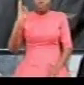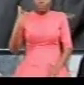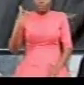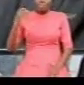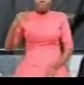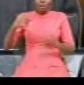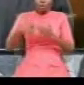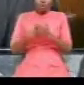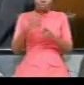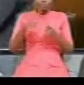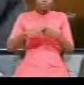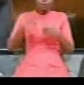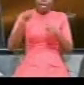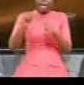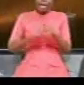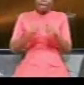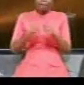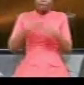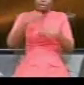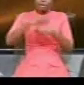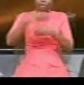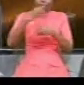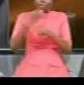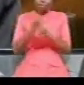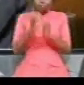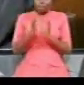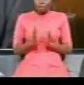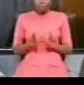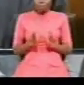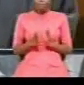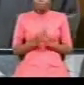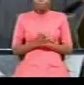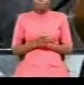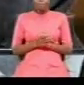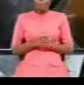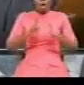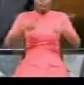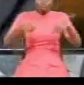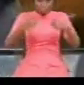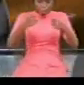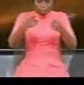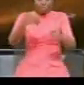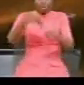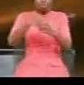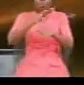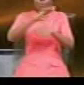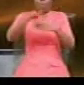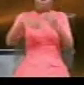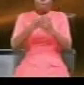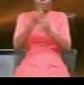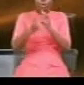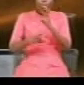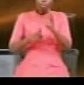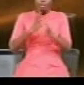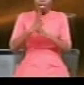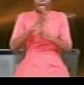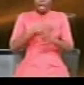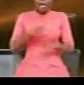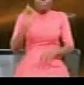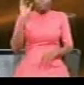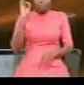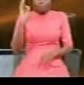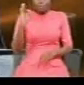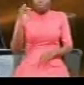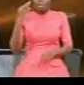preach the gospel to every creature. Go ye into all the world and preach